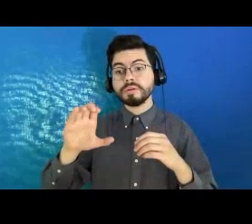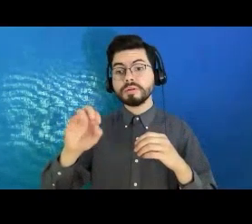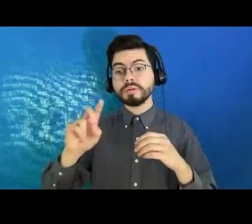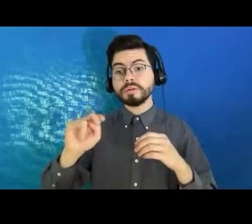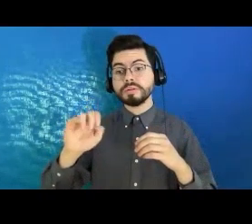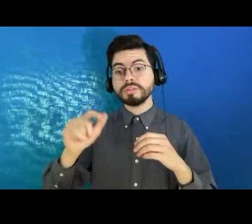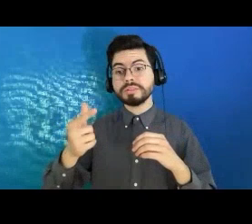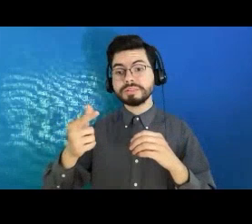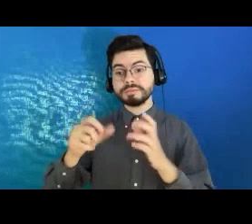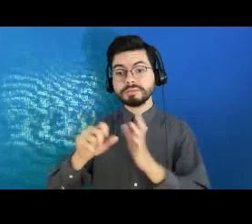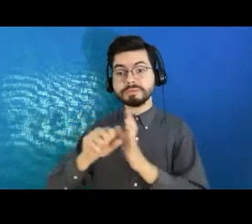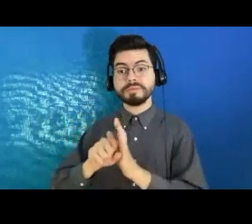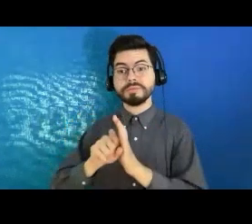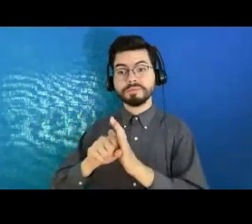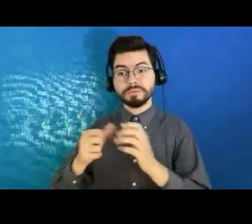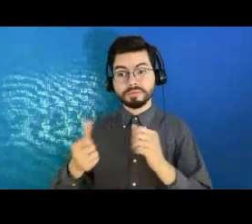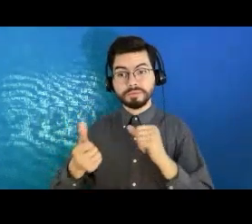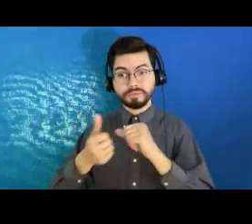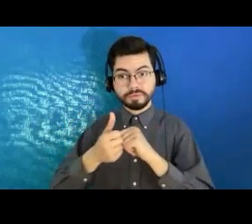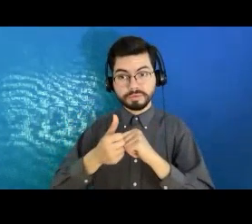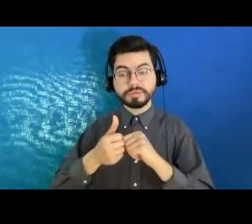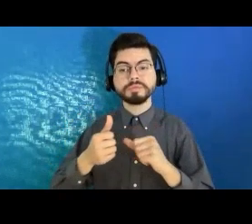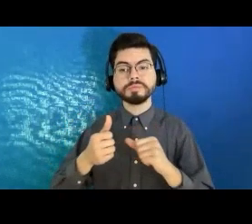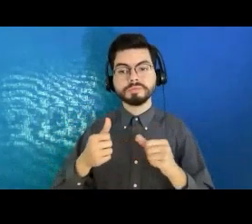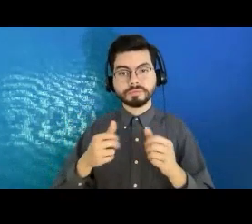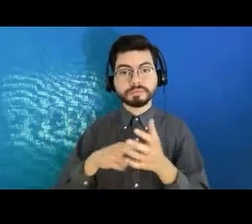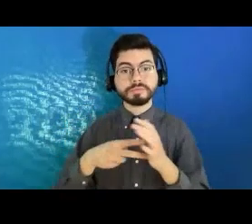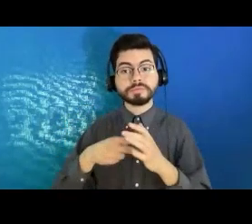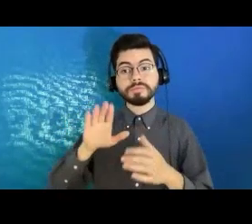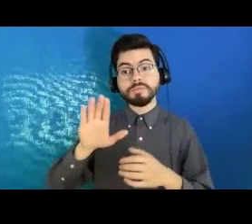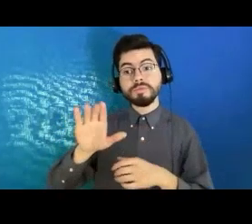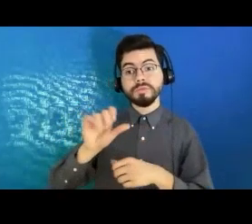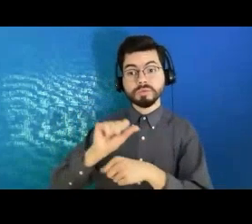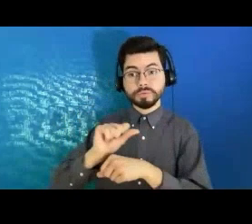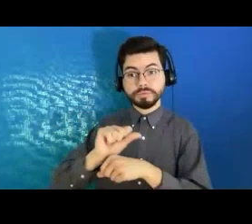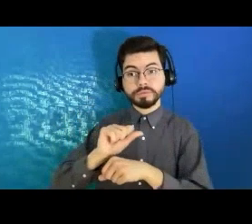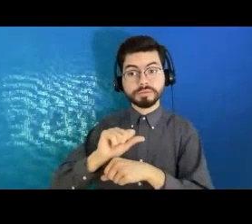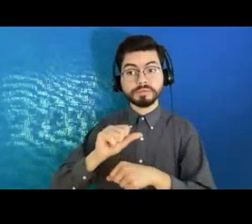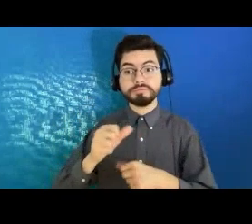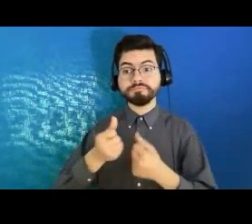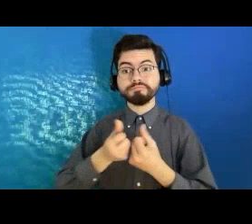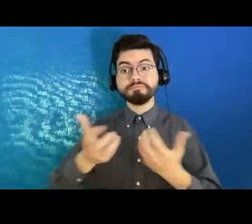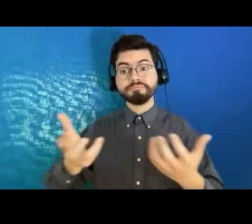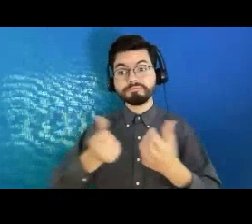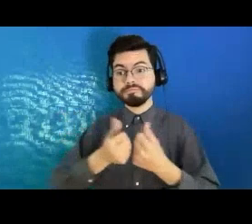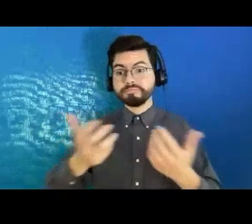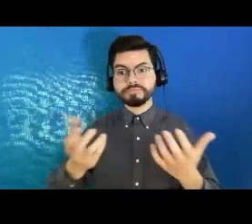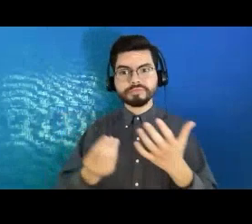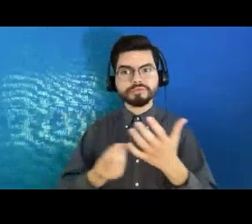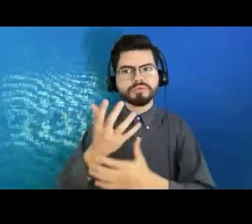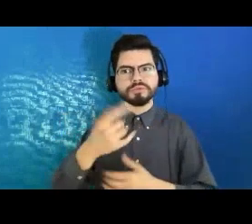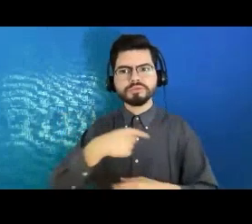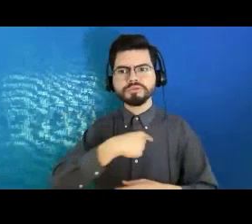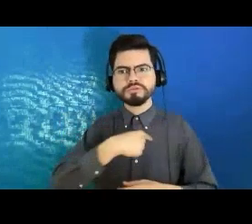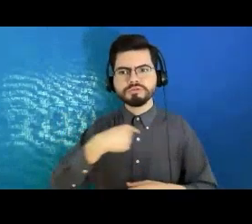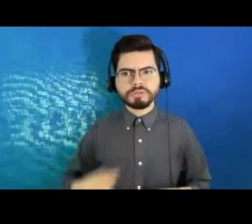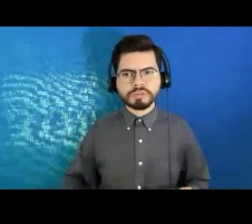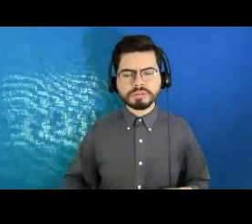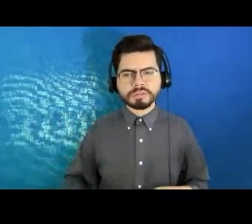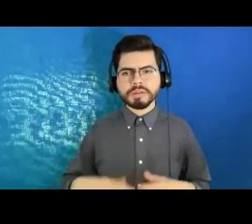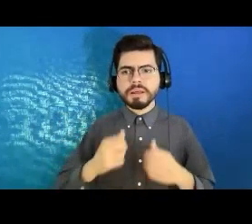you go back to it. So in her work, there's things that are coming out that grow in China, and there's no way to